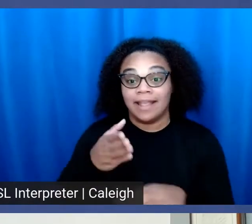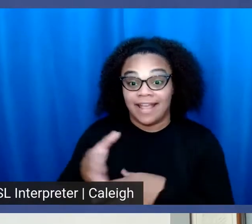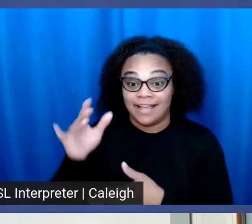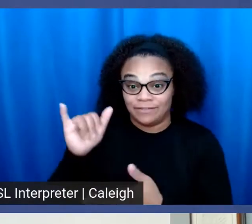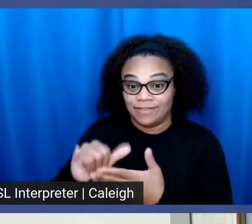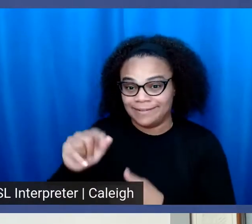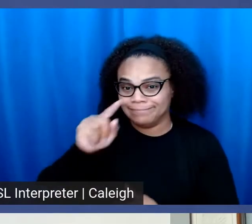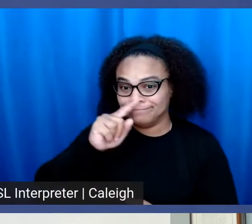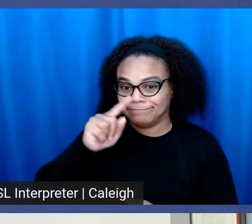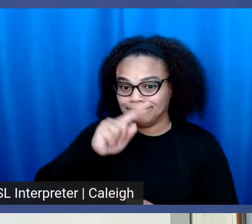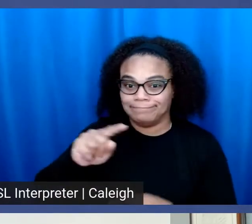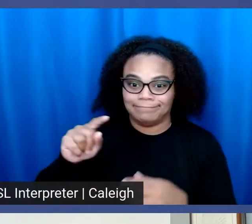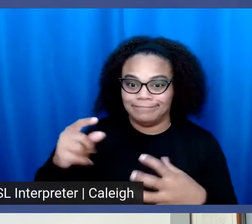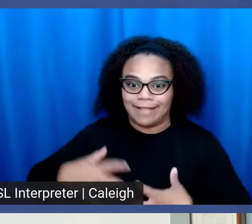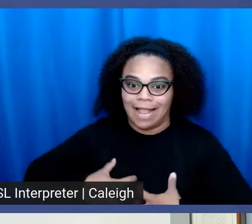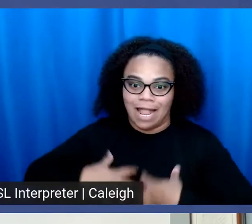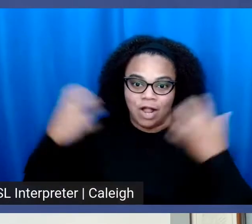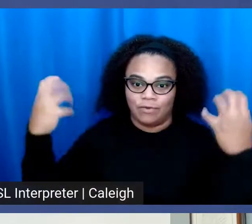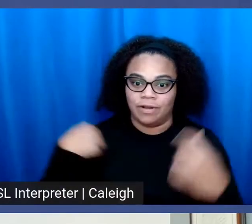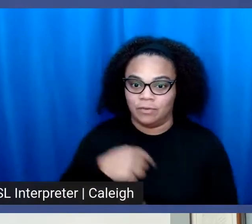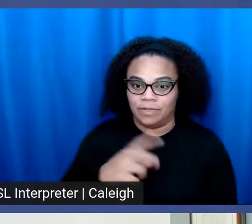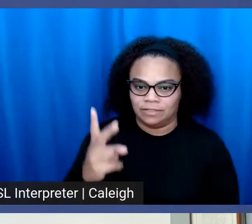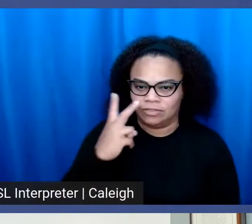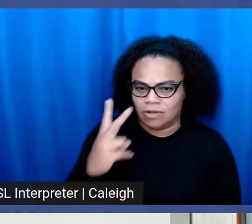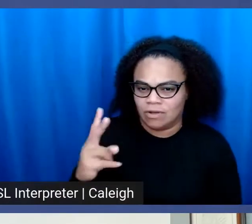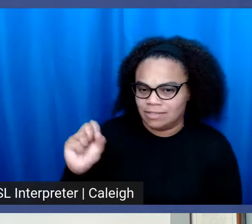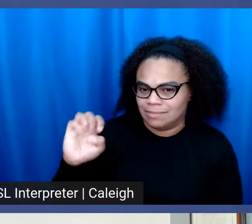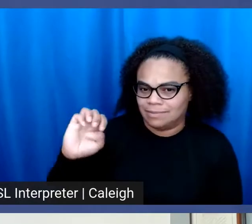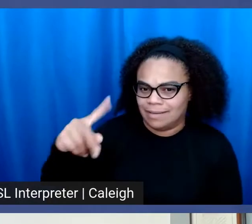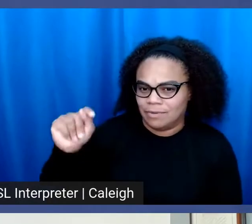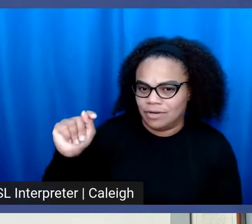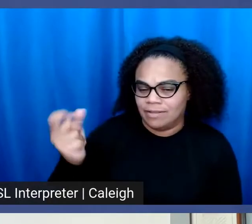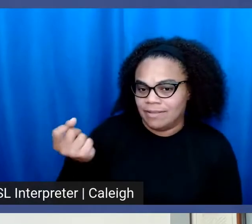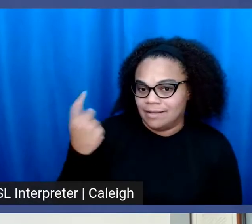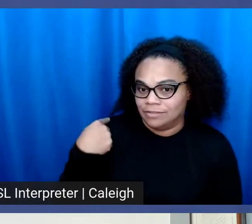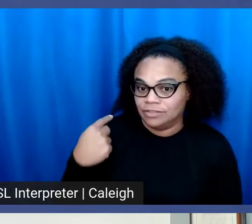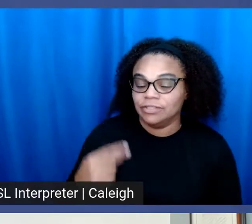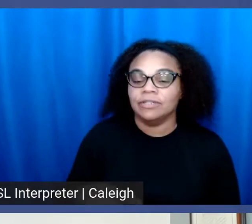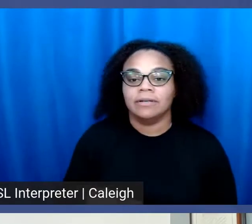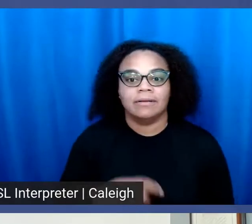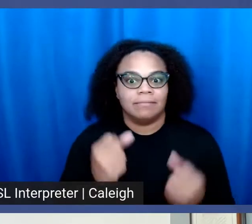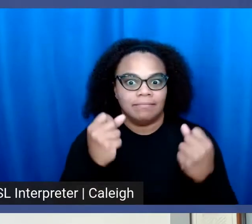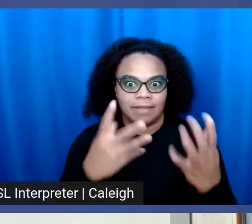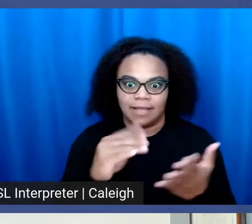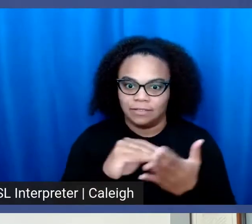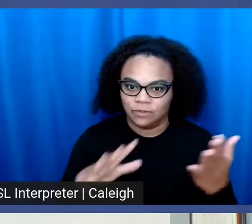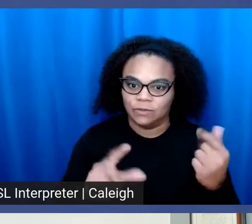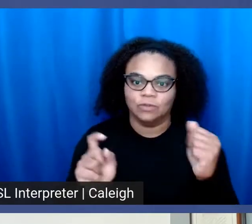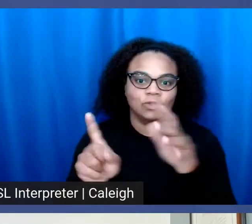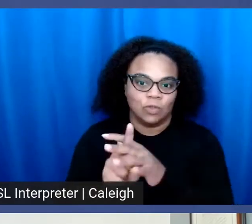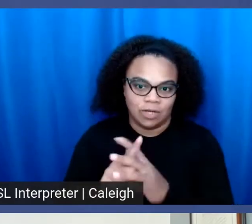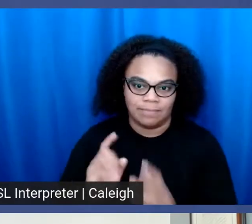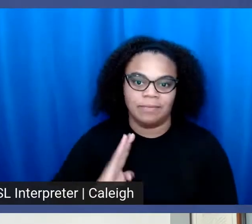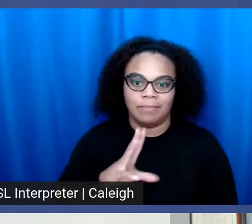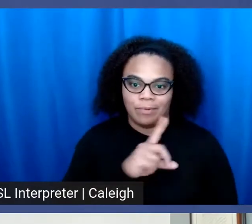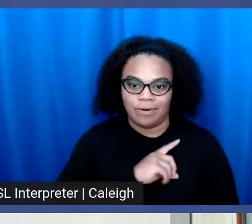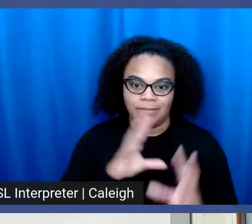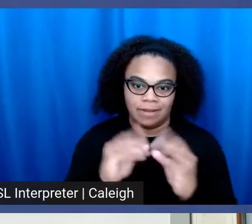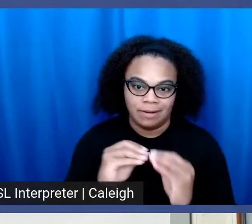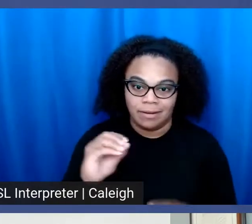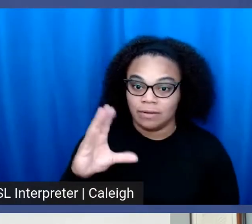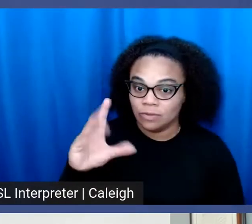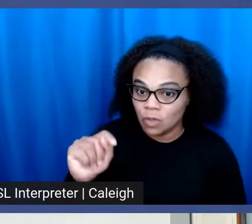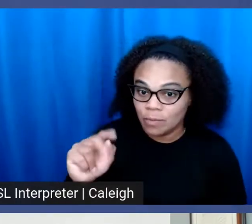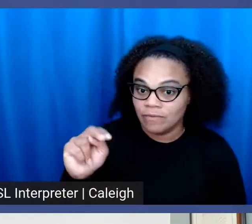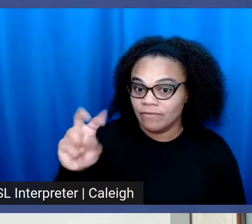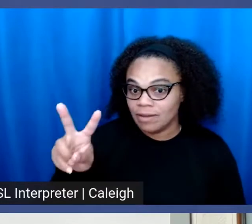September board meeting last year, dozens of our students attended the board meetings in October, November, January. There